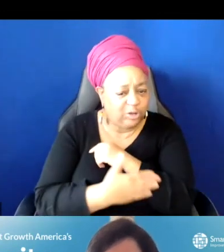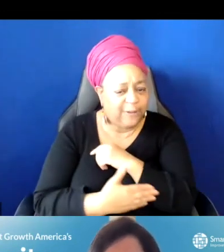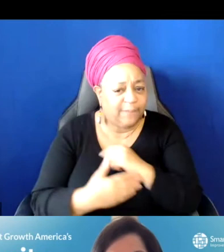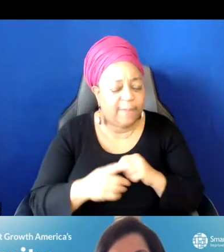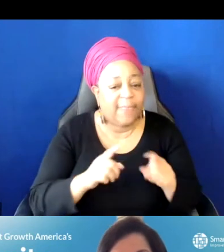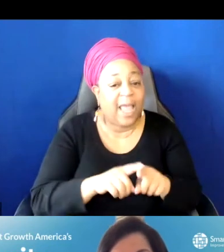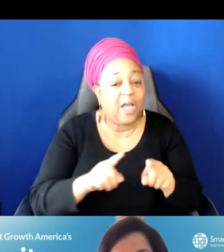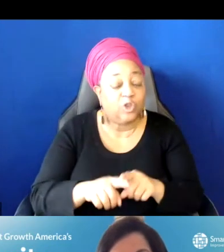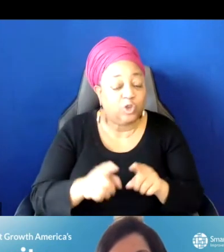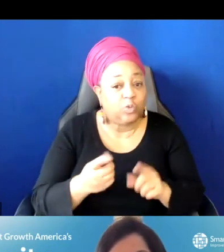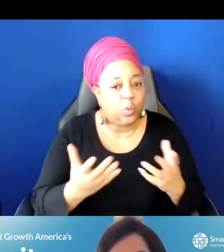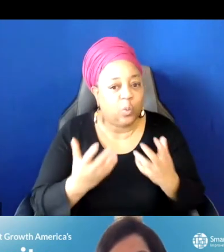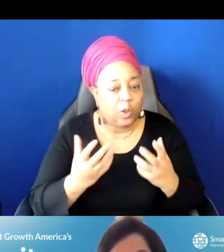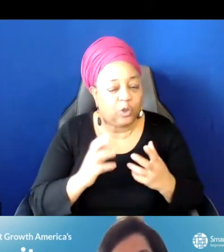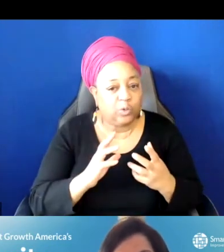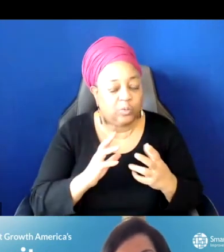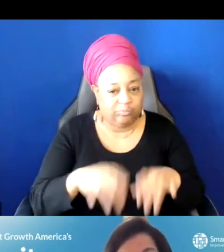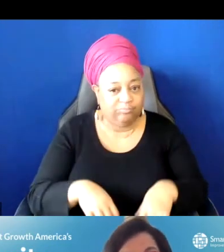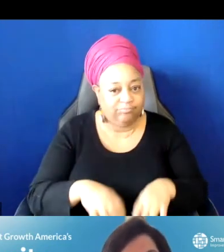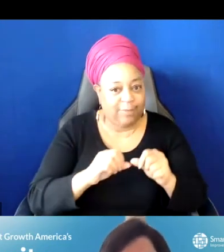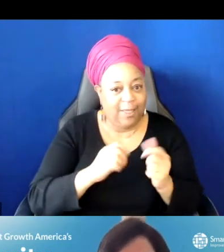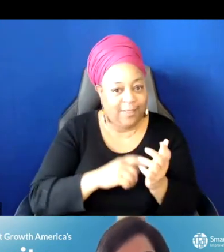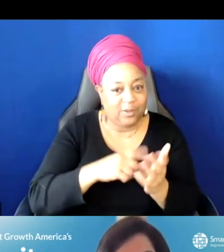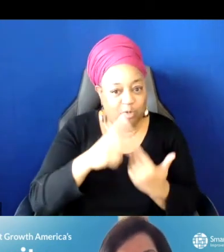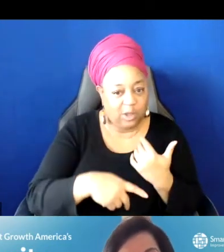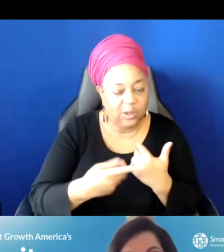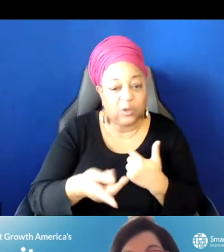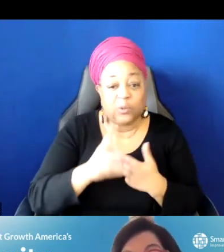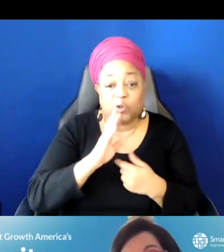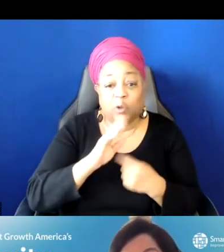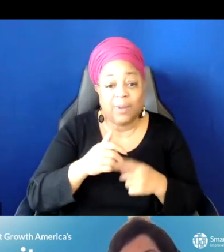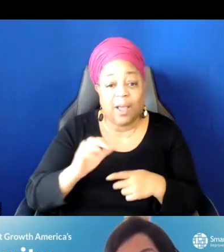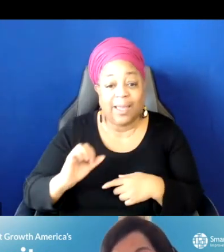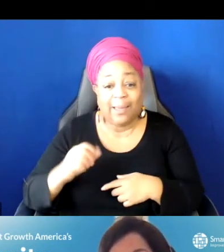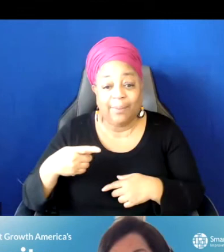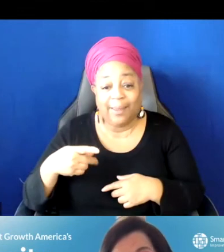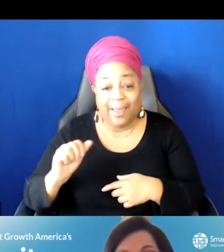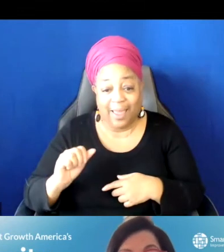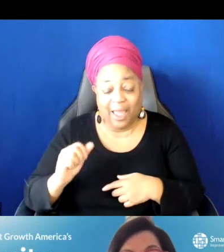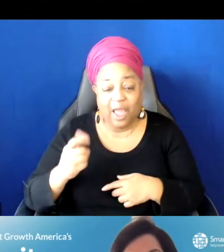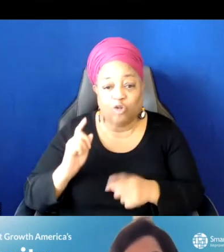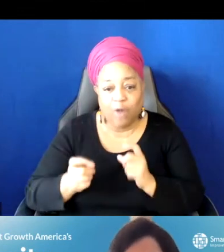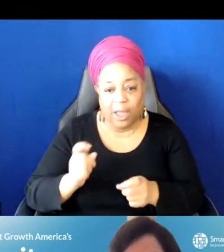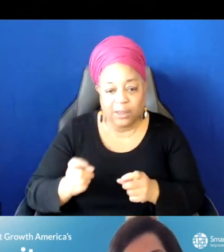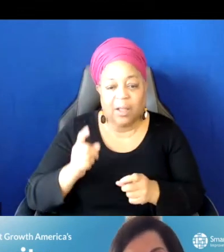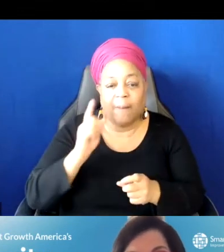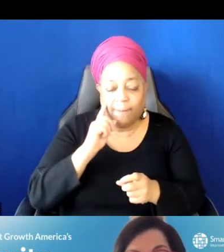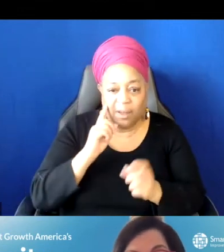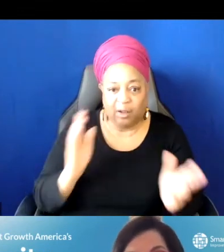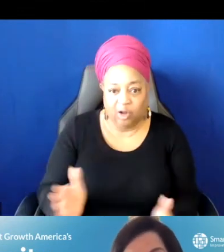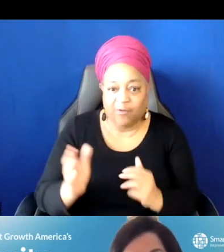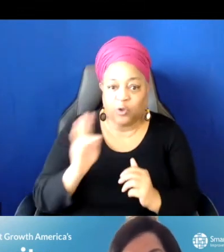to engage these projects. We've talked about the EPA grants, but also I encourage you to look at your state and